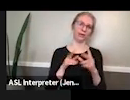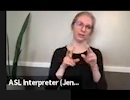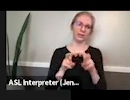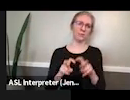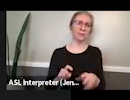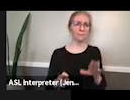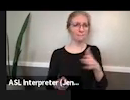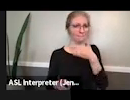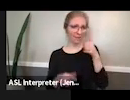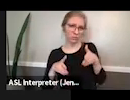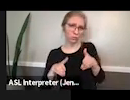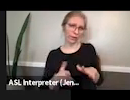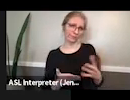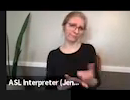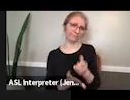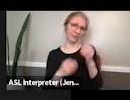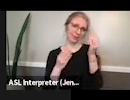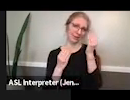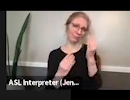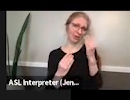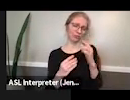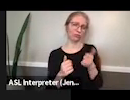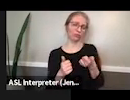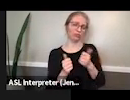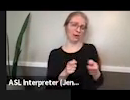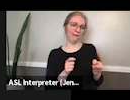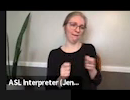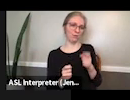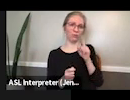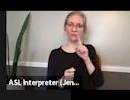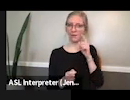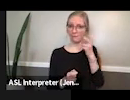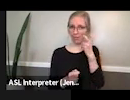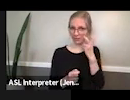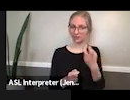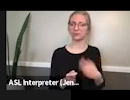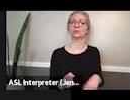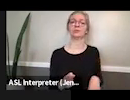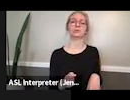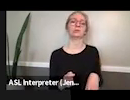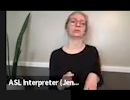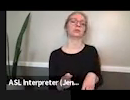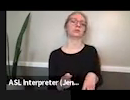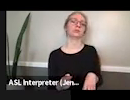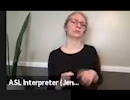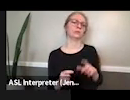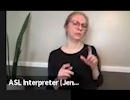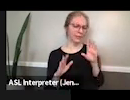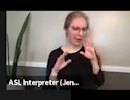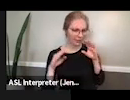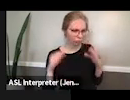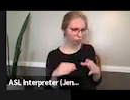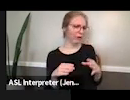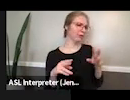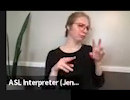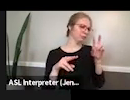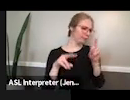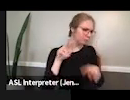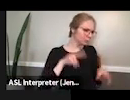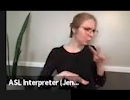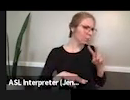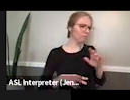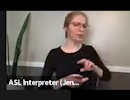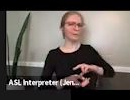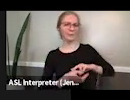information to try to get a handle on deafblindness. You have to concentrate and observe. You have to be